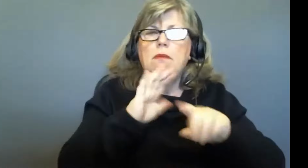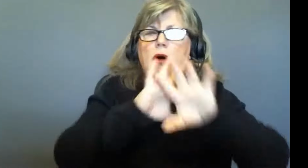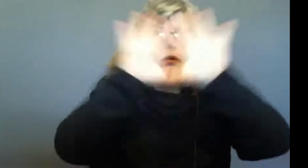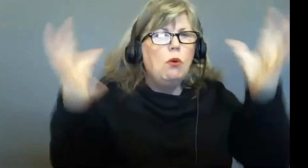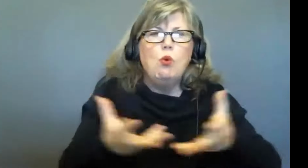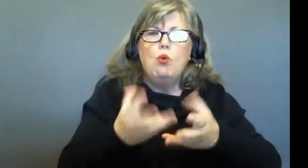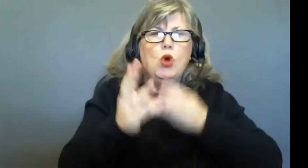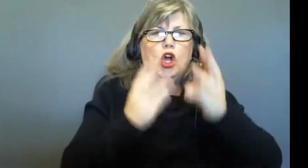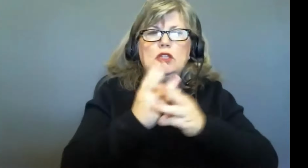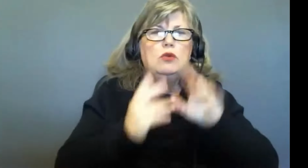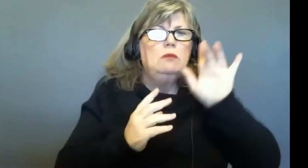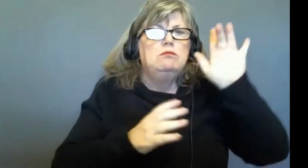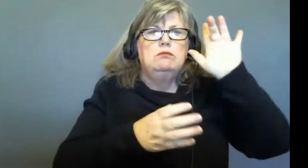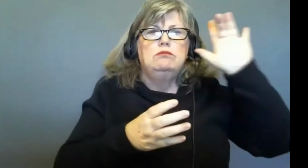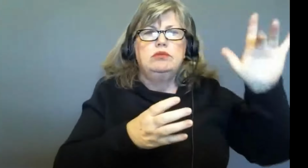So we kind of have an